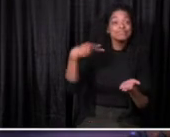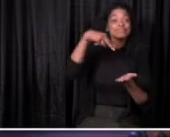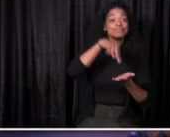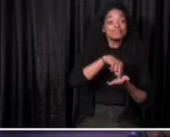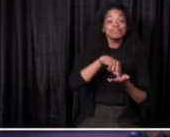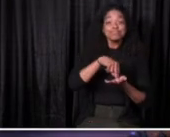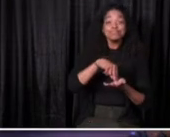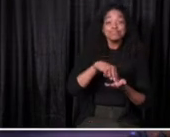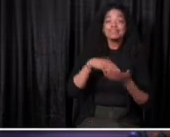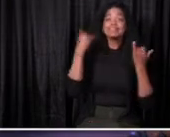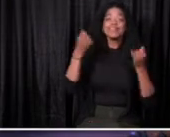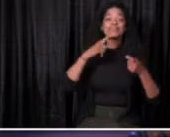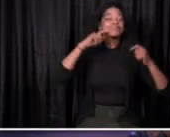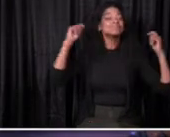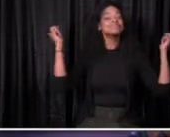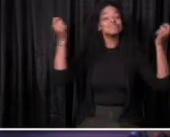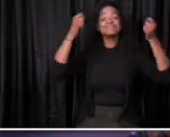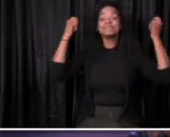celebrate you as well.